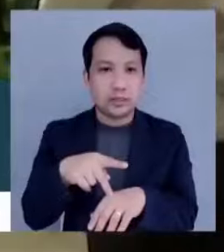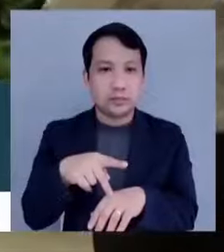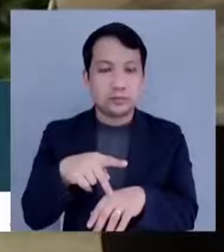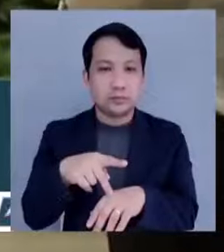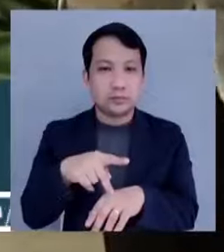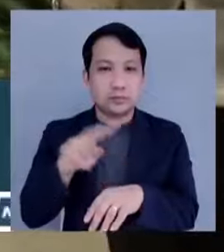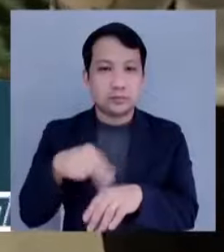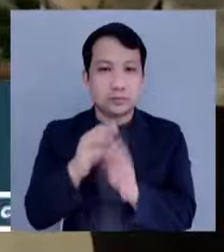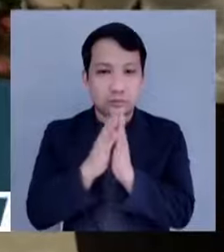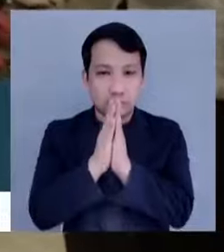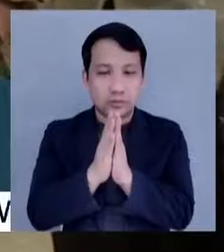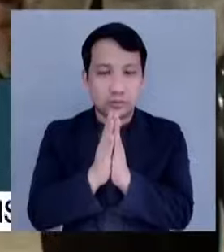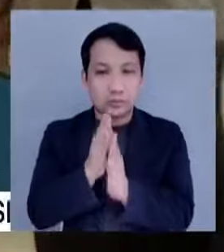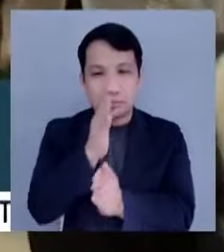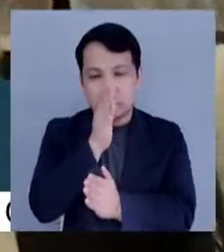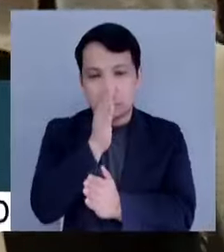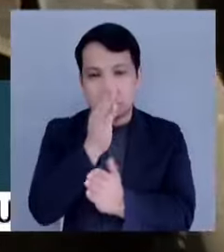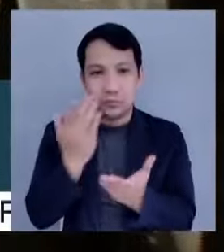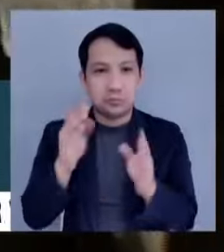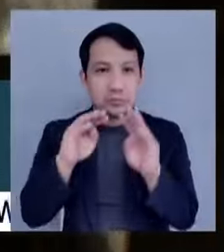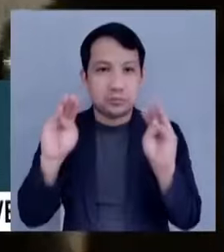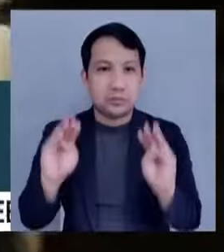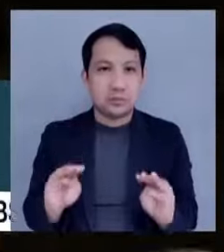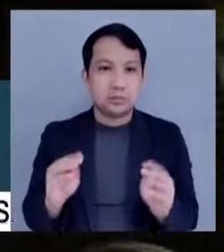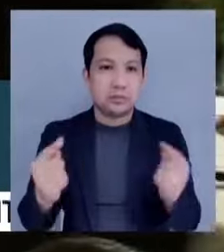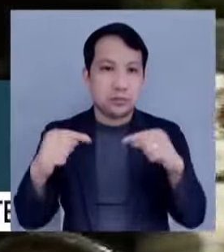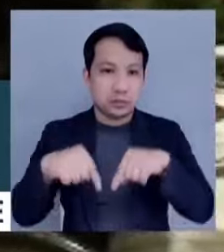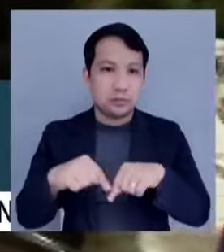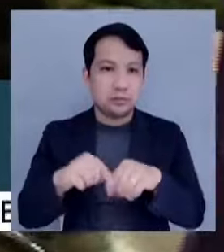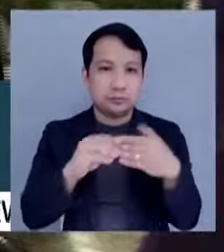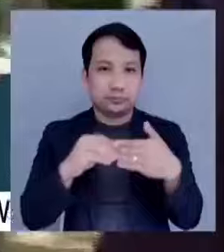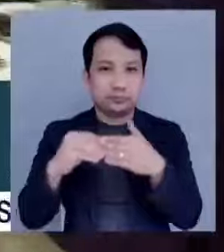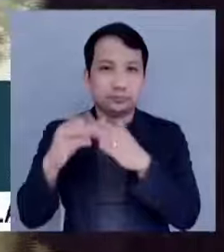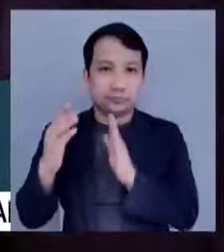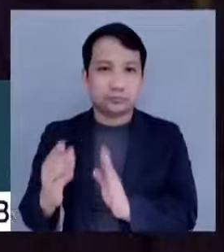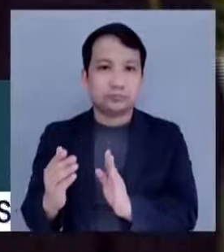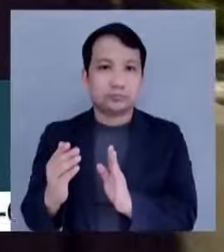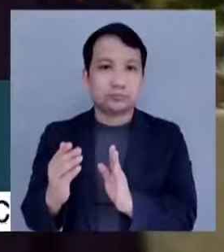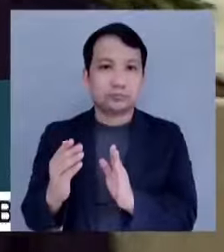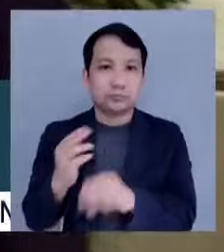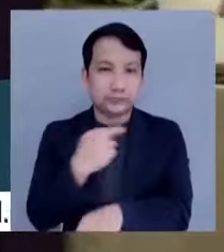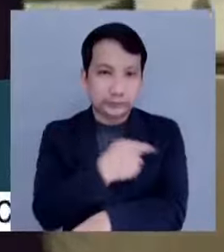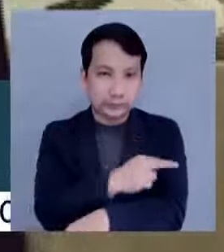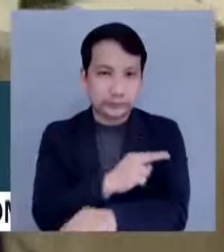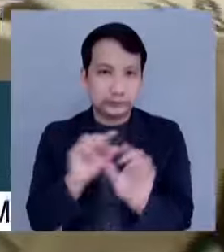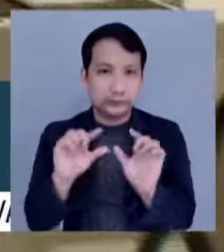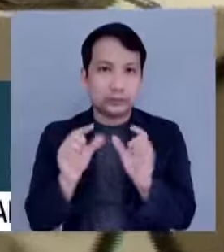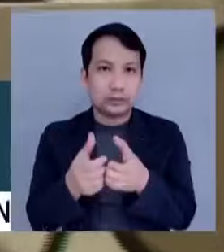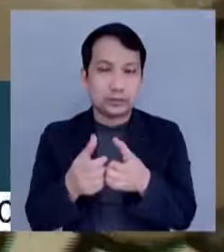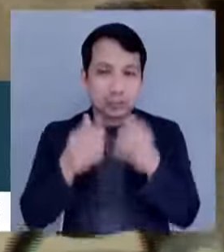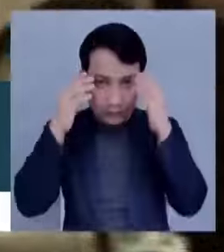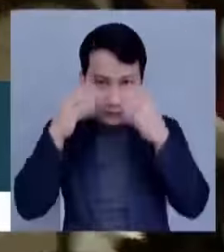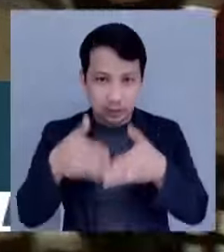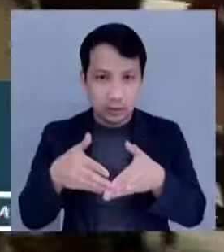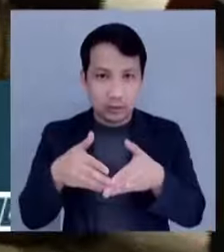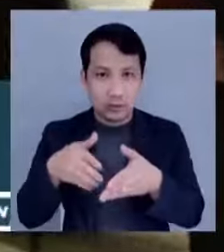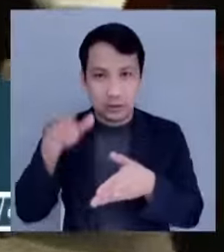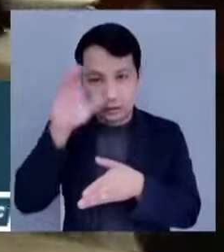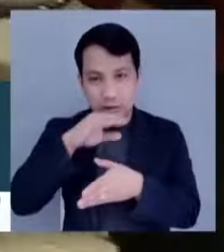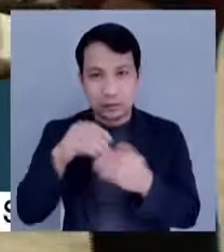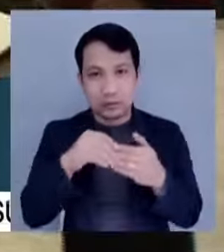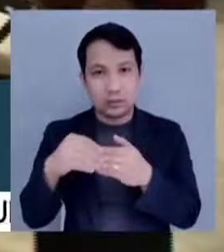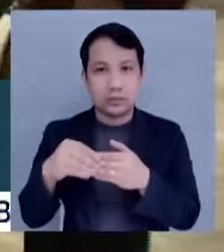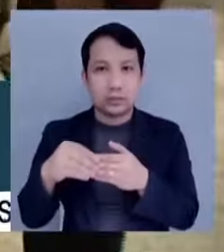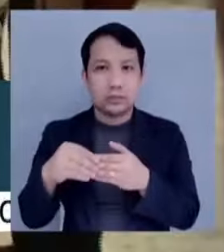morning. It's a national gathering of leaders from government, business, and religious groups focused on seeking divine guidance for the